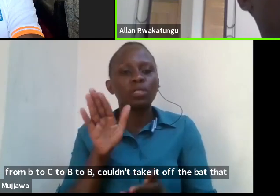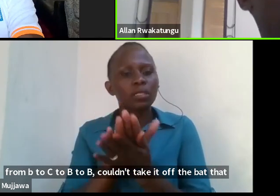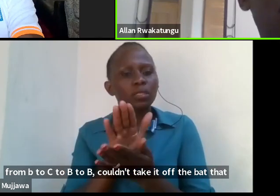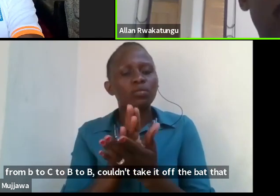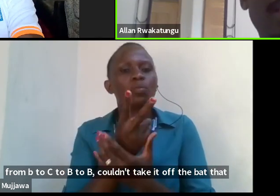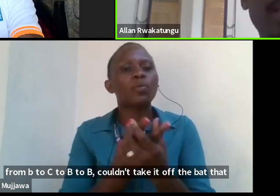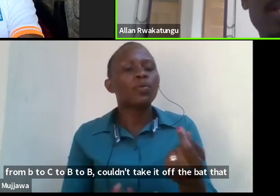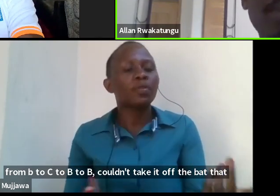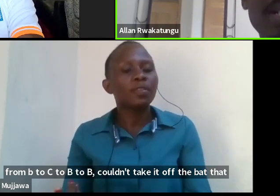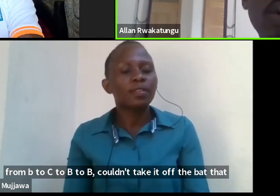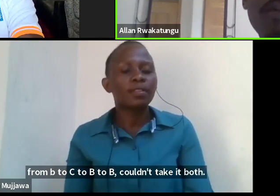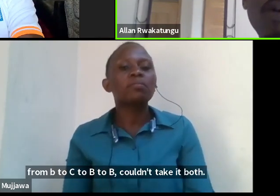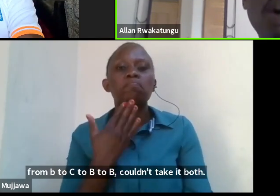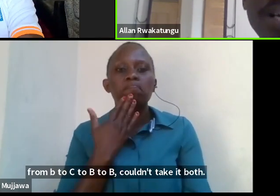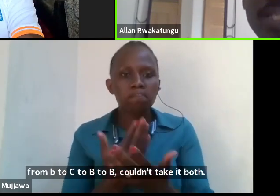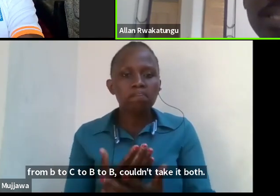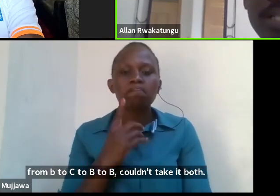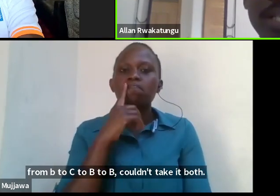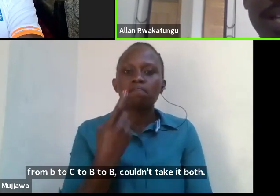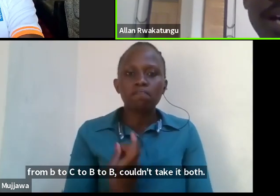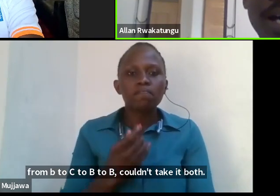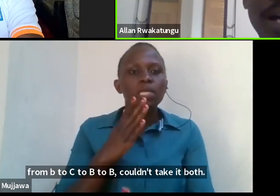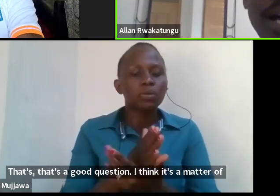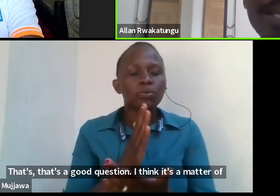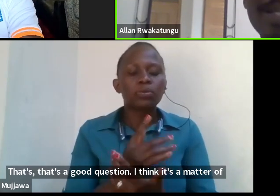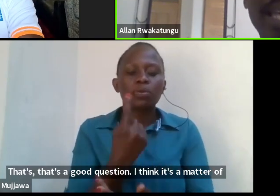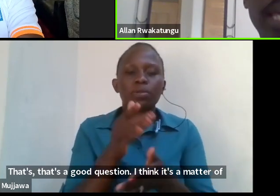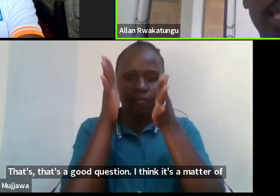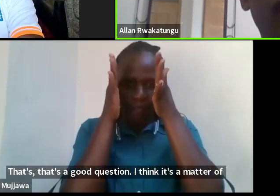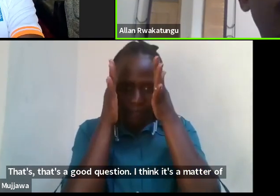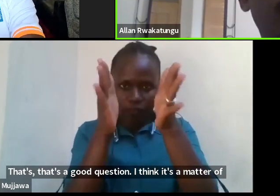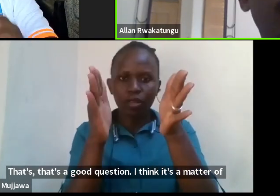That's a good question. I think it's a matter of focus.